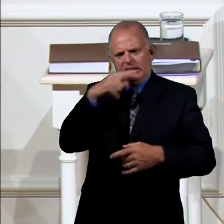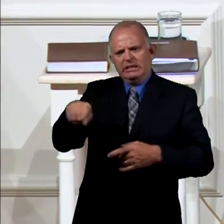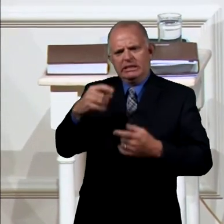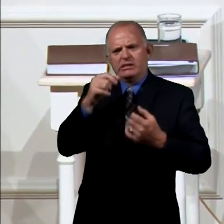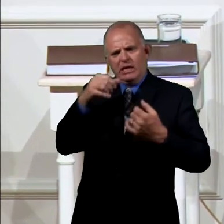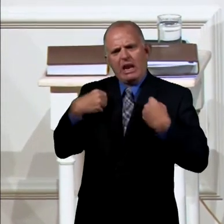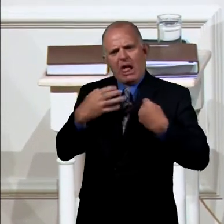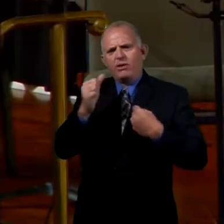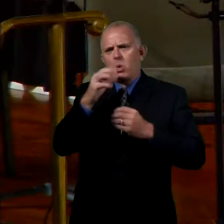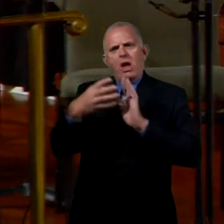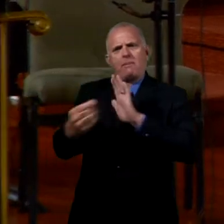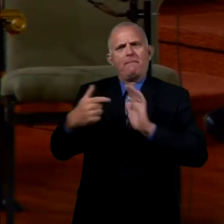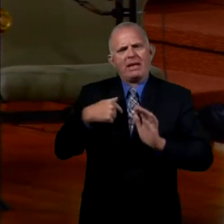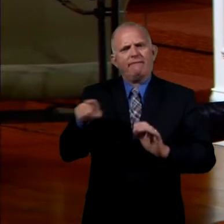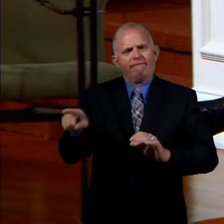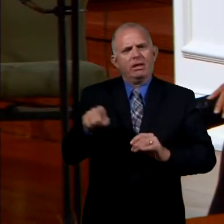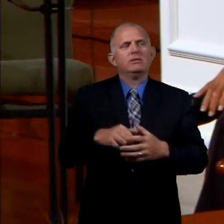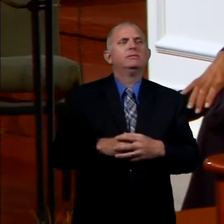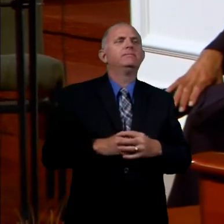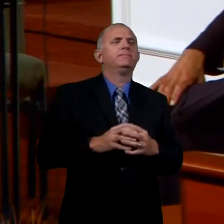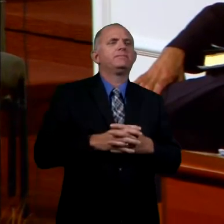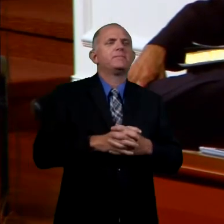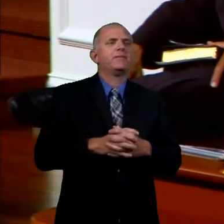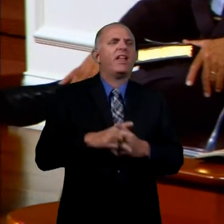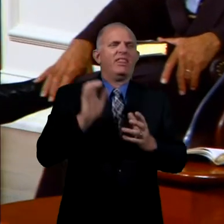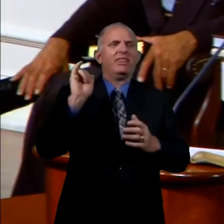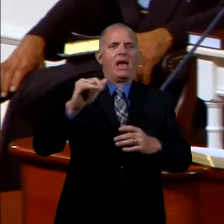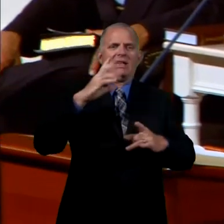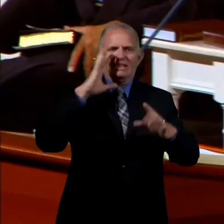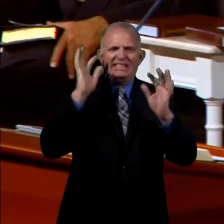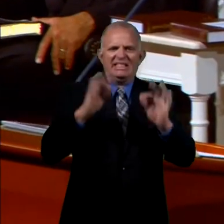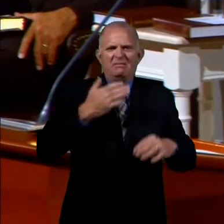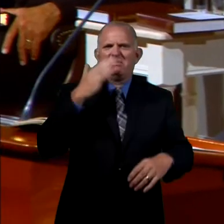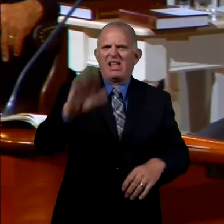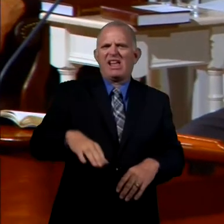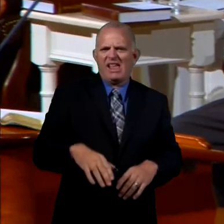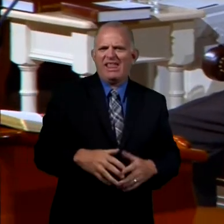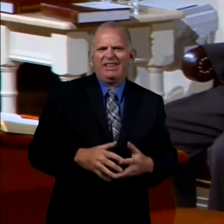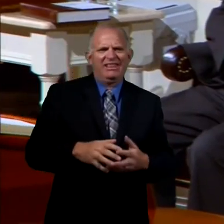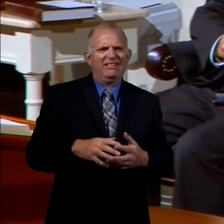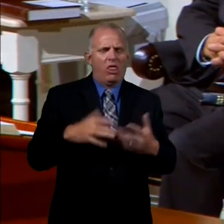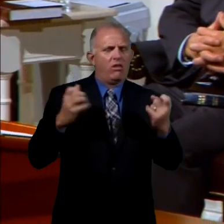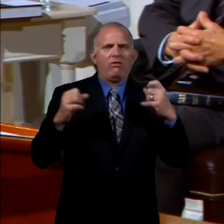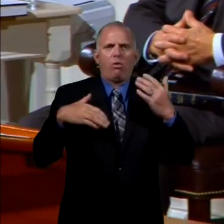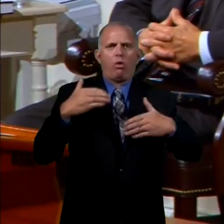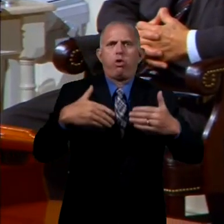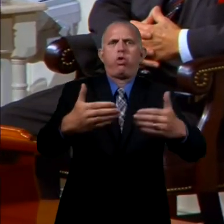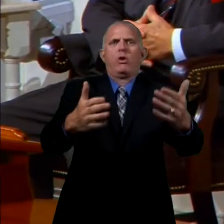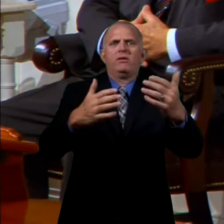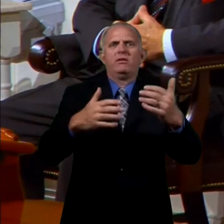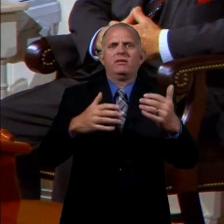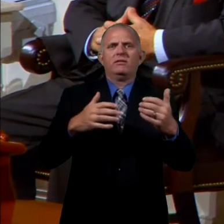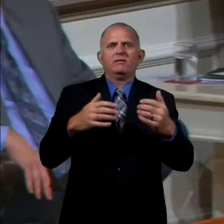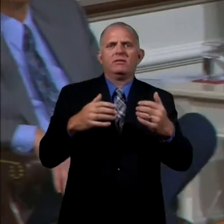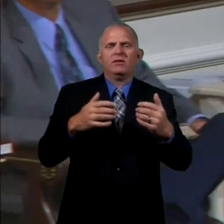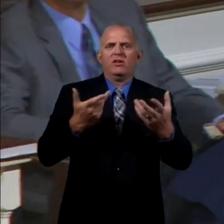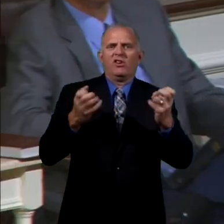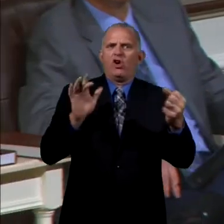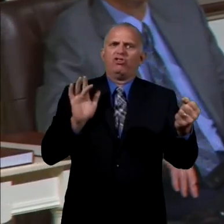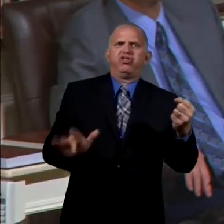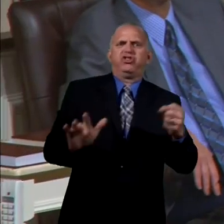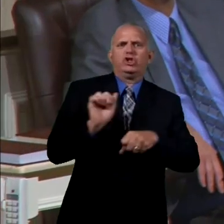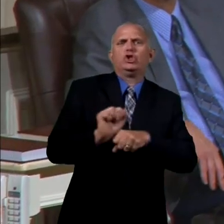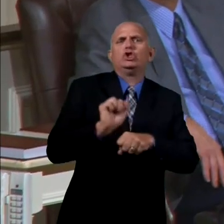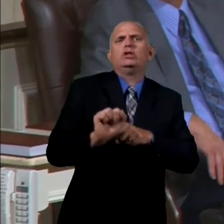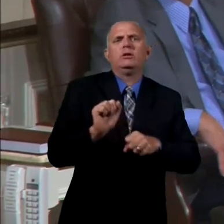those... The decision to make right there, and it's a bad one. Life becomes a rat race. You get so rushed, and you're driving fast to work. Then as you get